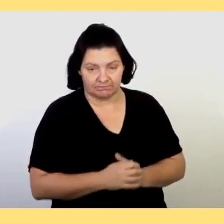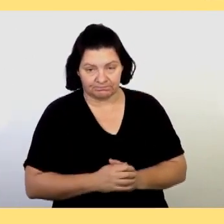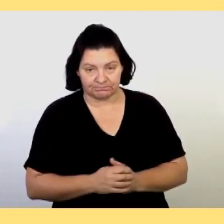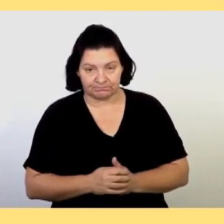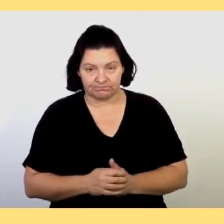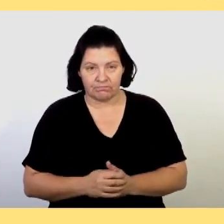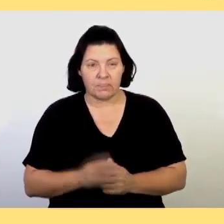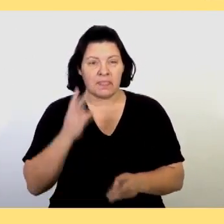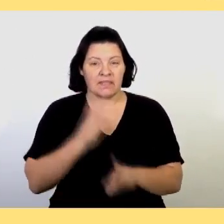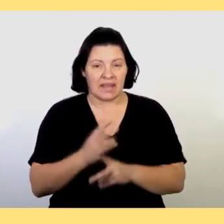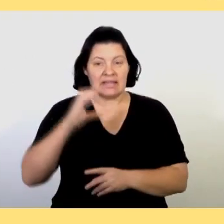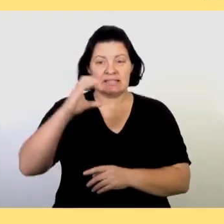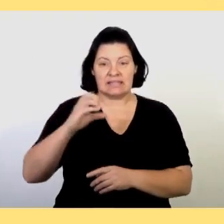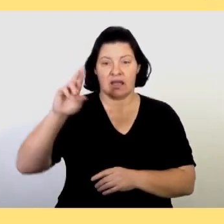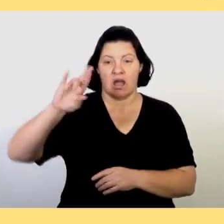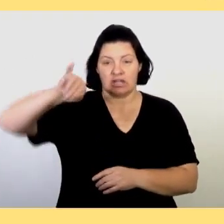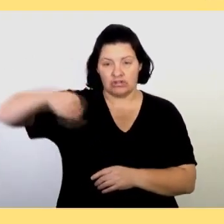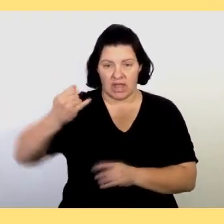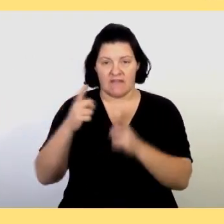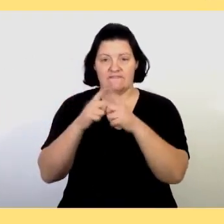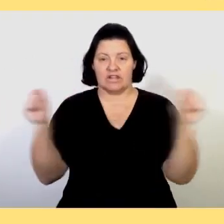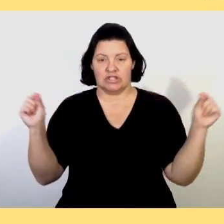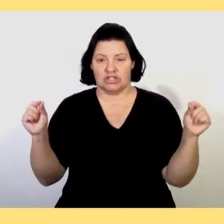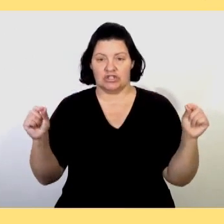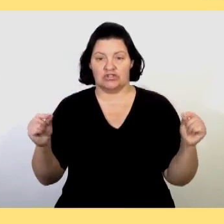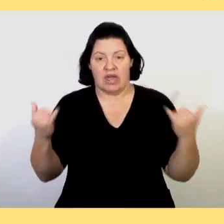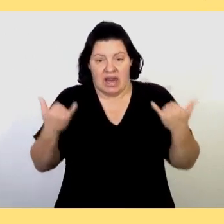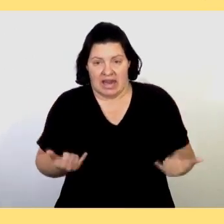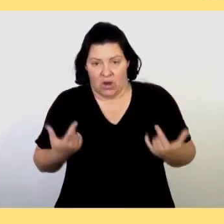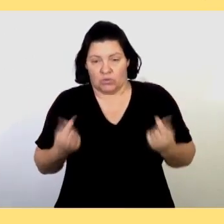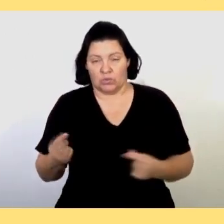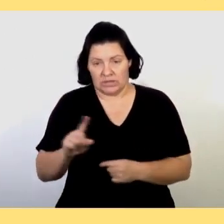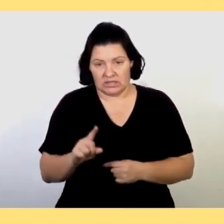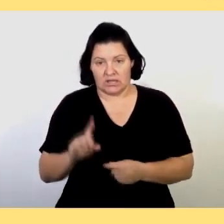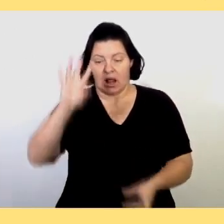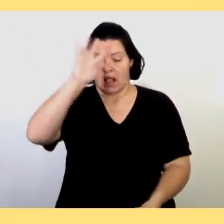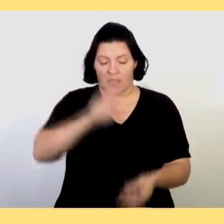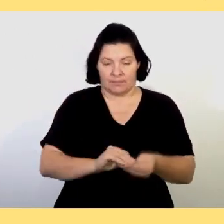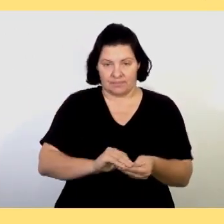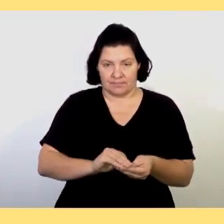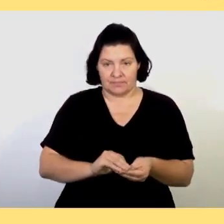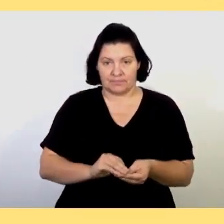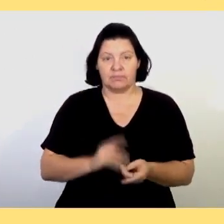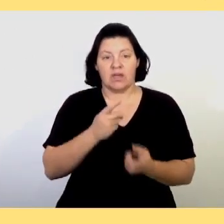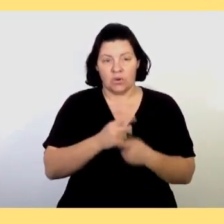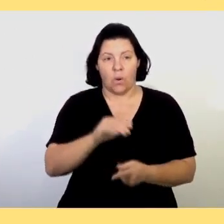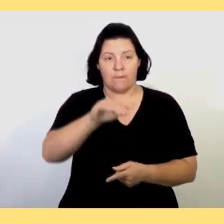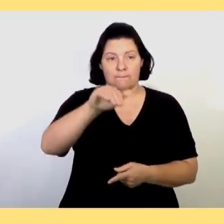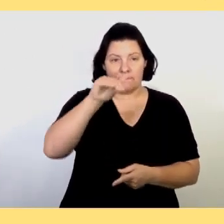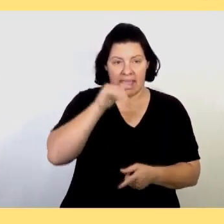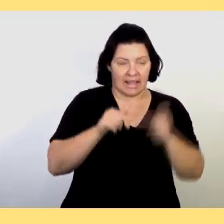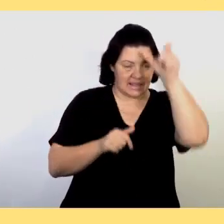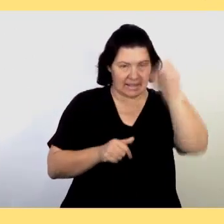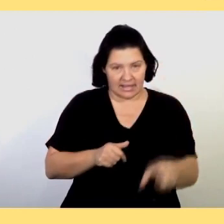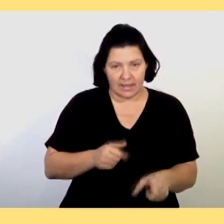35,980. Then your CRJ is complete. So all you need to do now is to total up. If you add up your